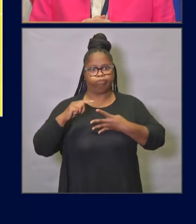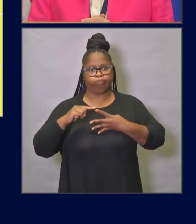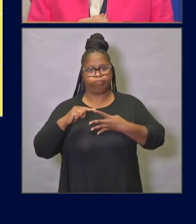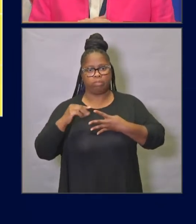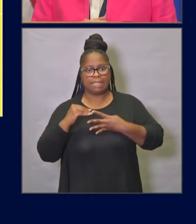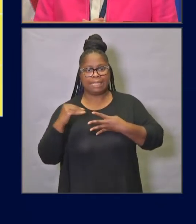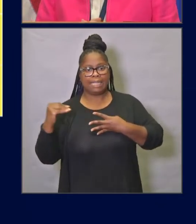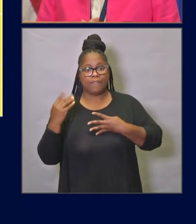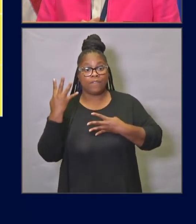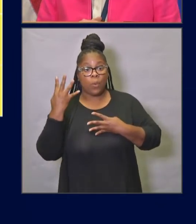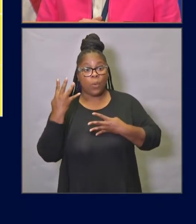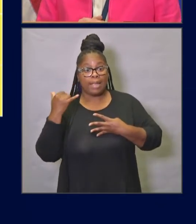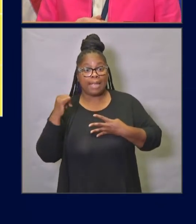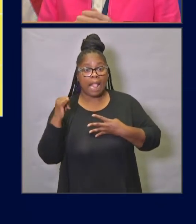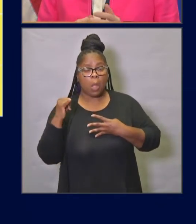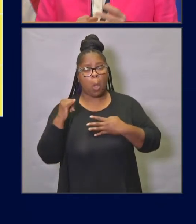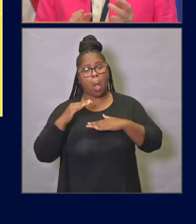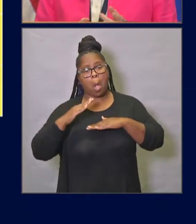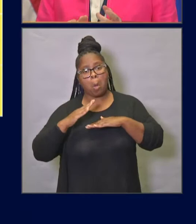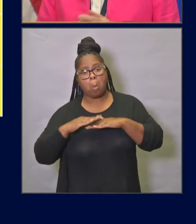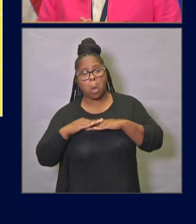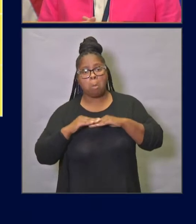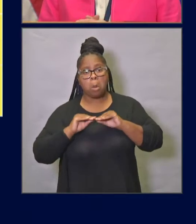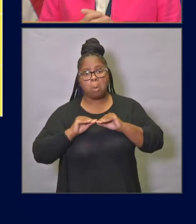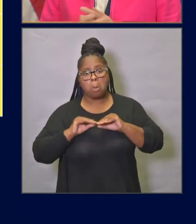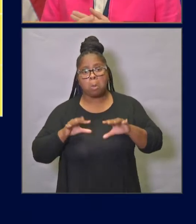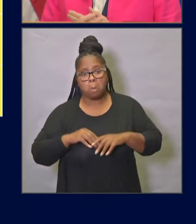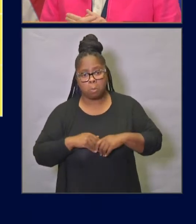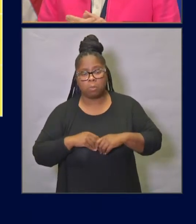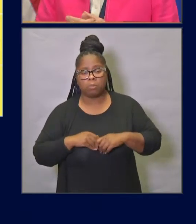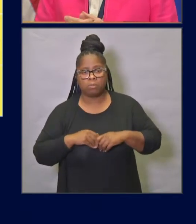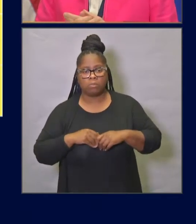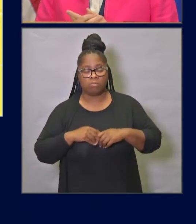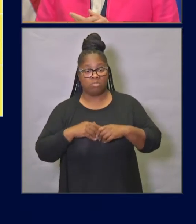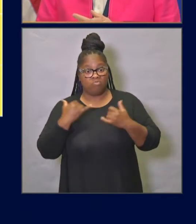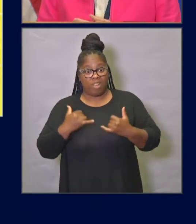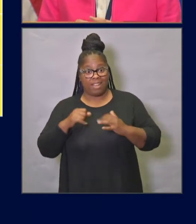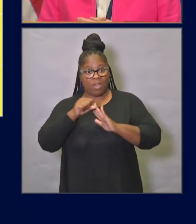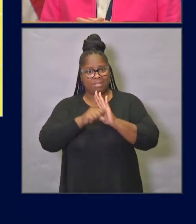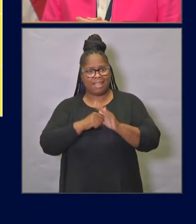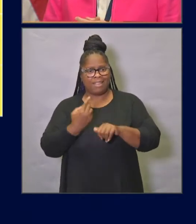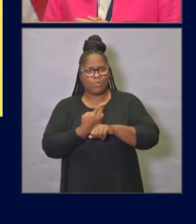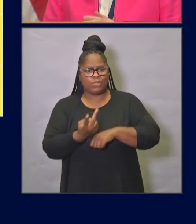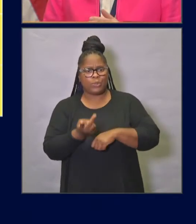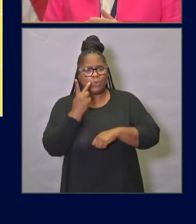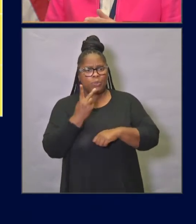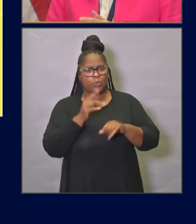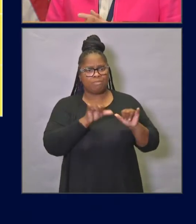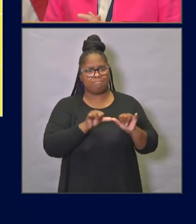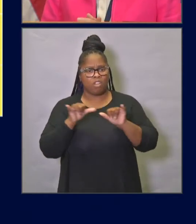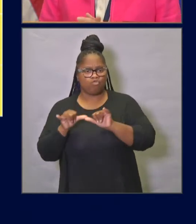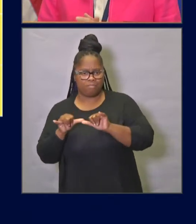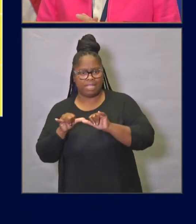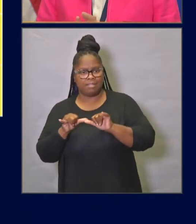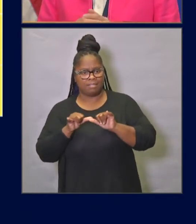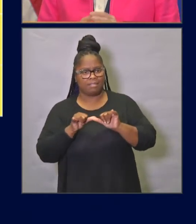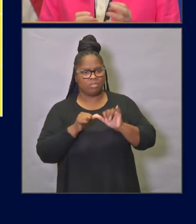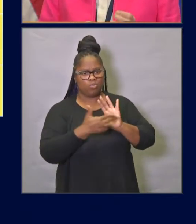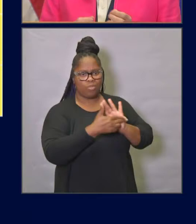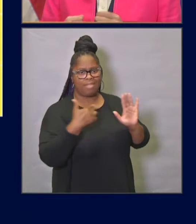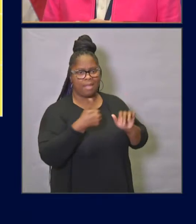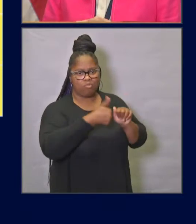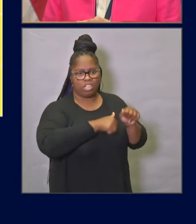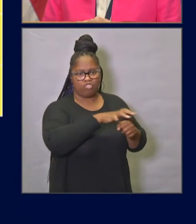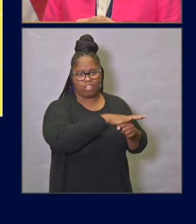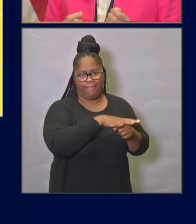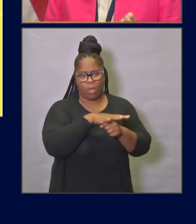which is the yellow tier. The state currently uses 2 metrics to assign each county to a specific tier, and they're